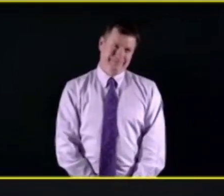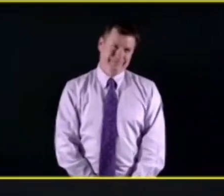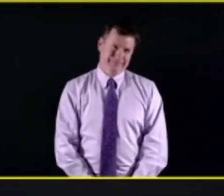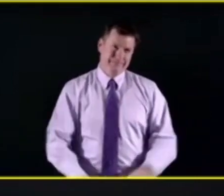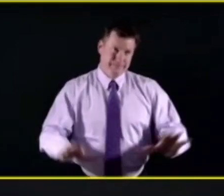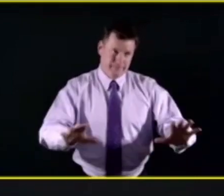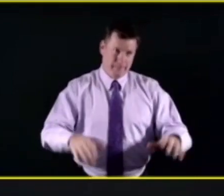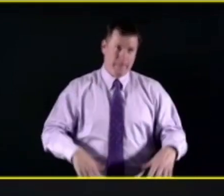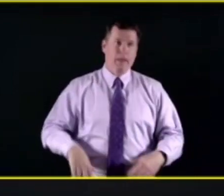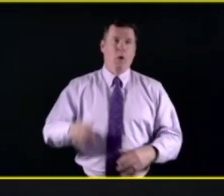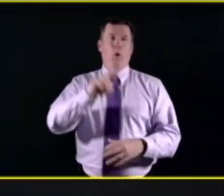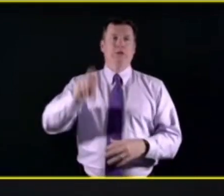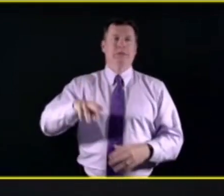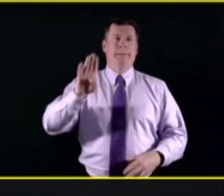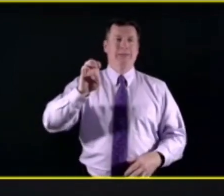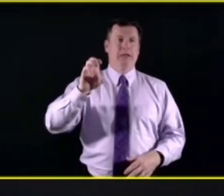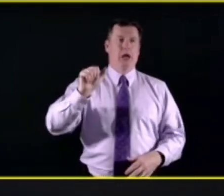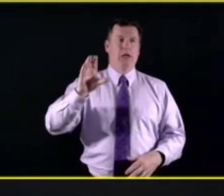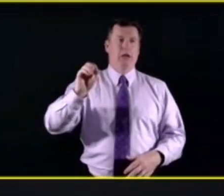Okay.